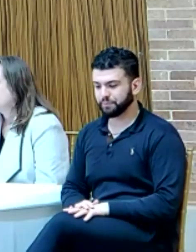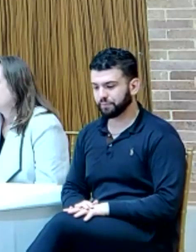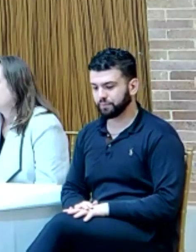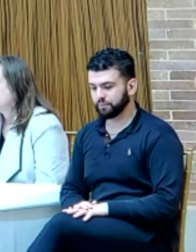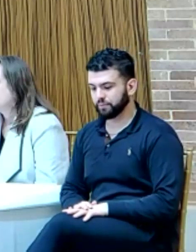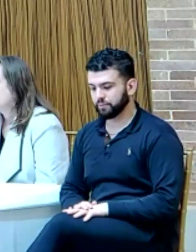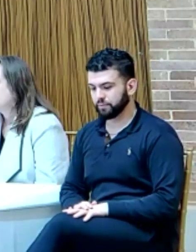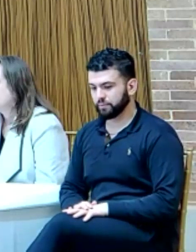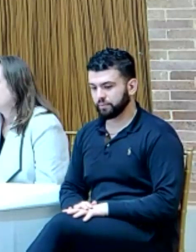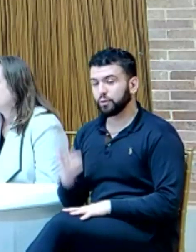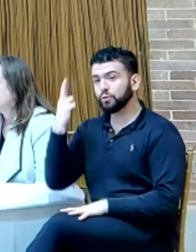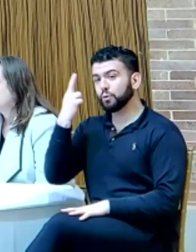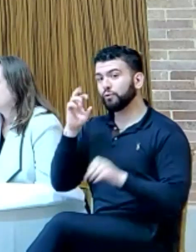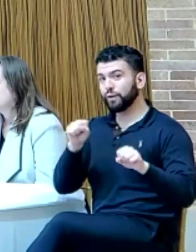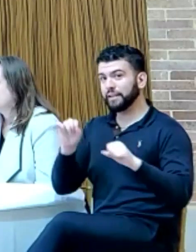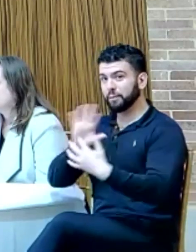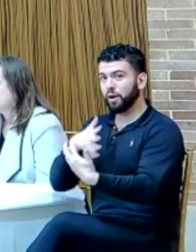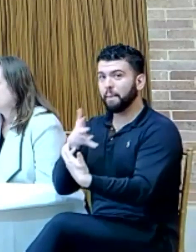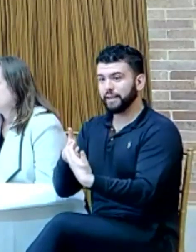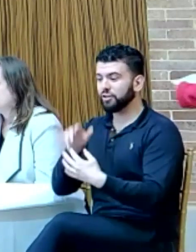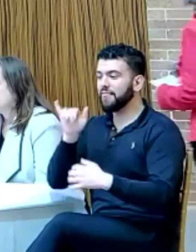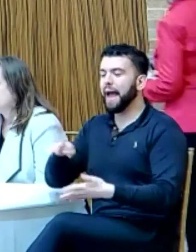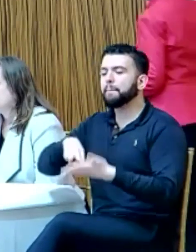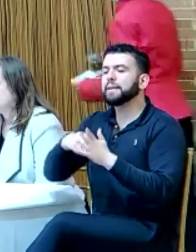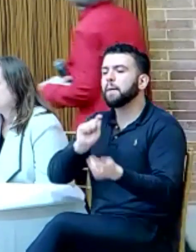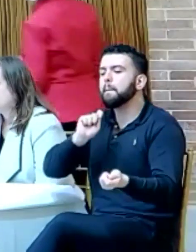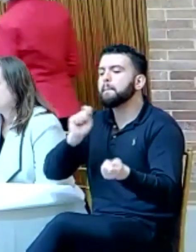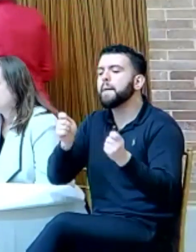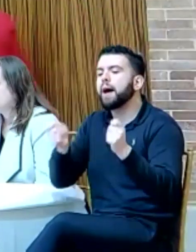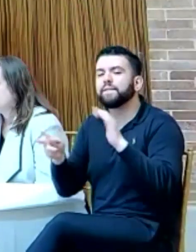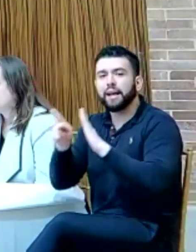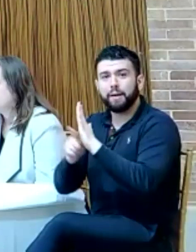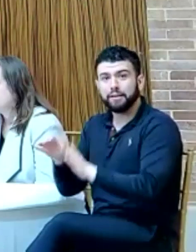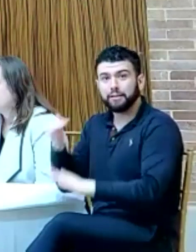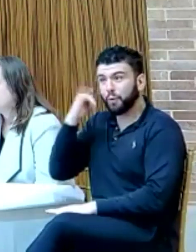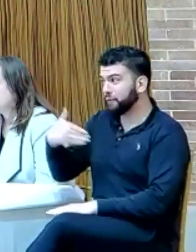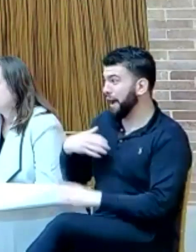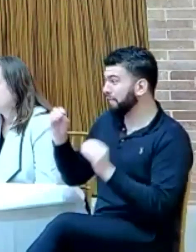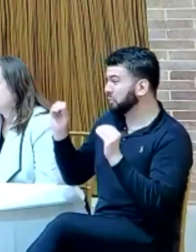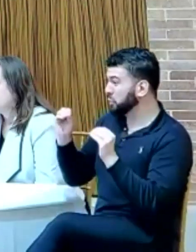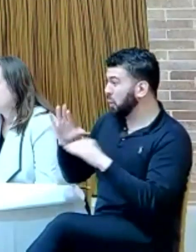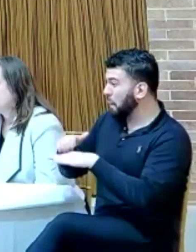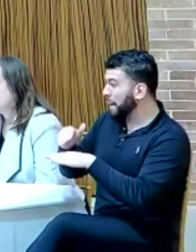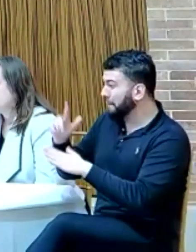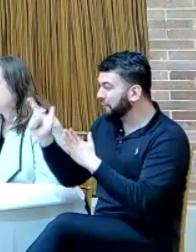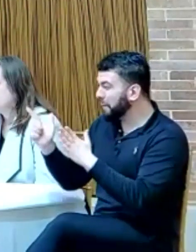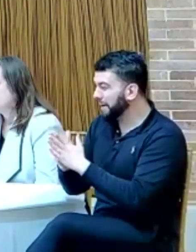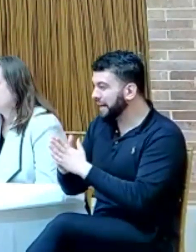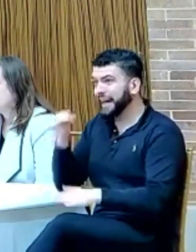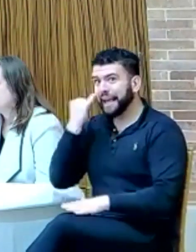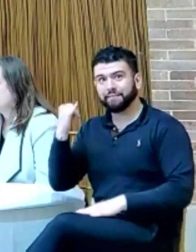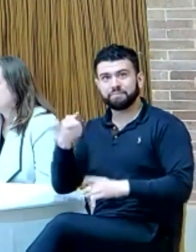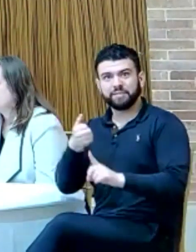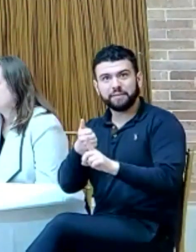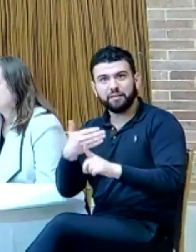um again reasonable accommodation is modifying a policy changing that no pet policy waving a breed restriction or a size